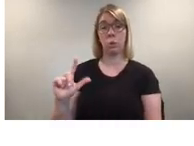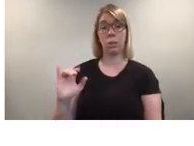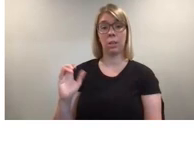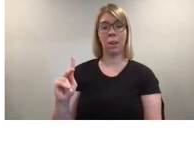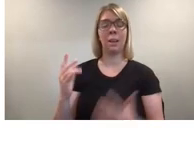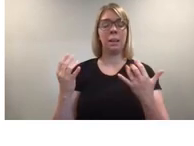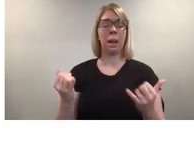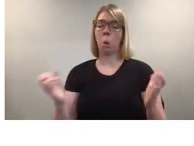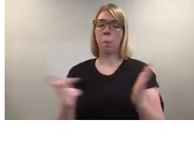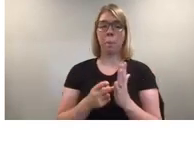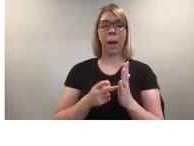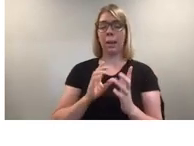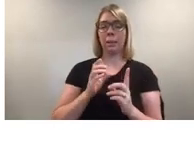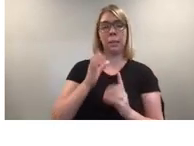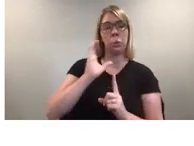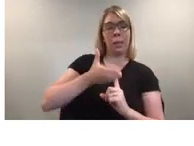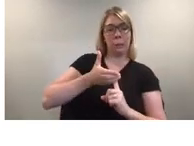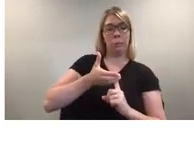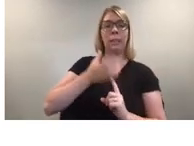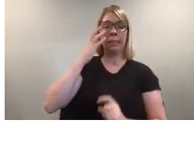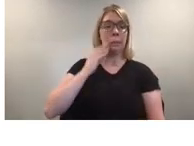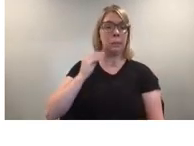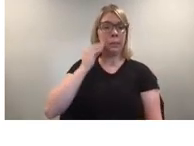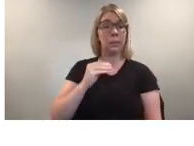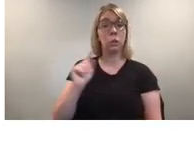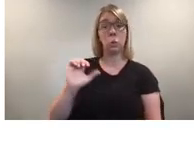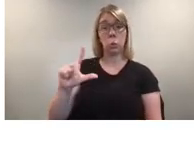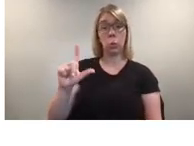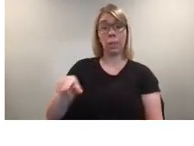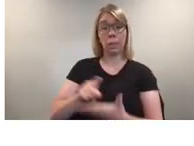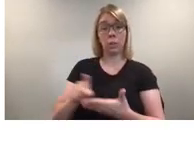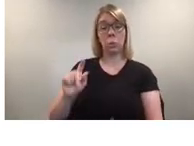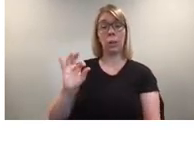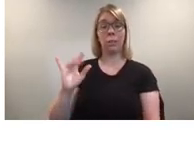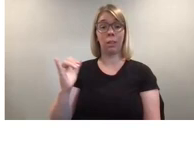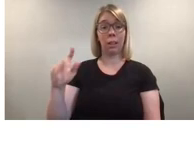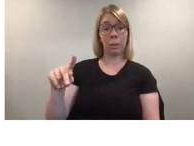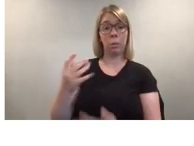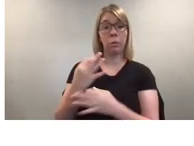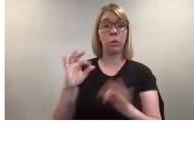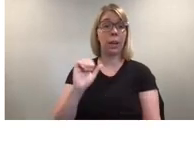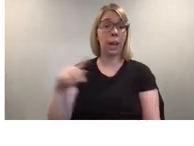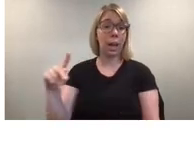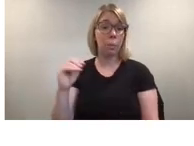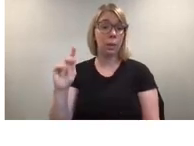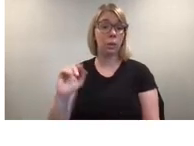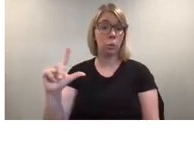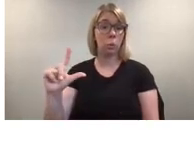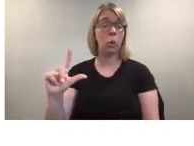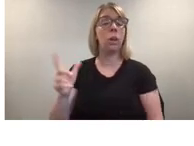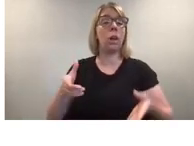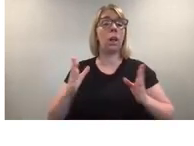now. So the tool for this week is Flip. Flip is a free app and learning tool that allows educators to create safe online